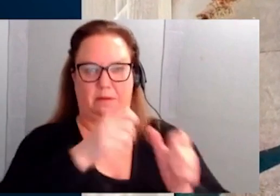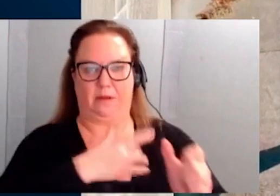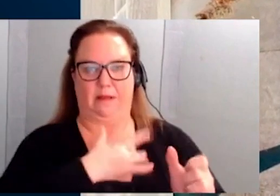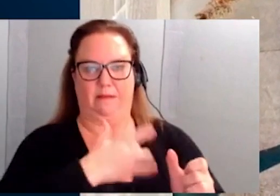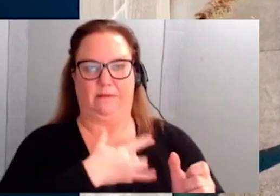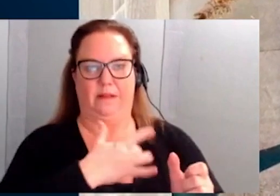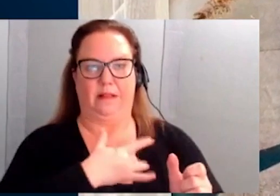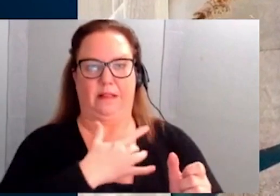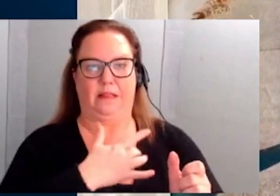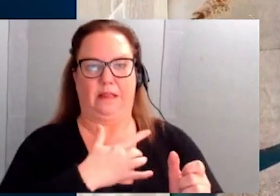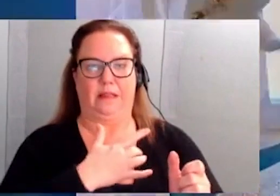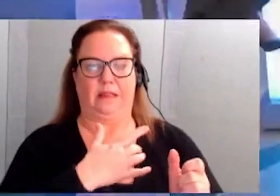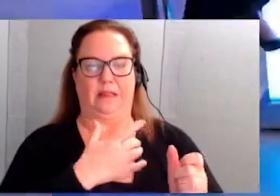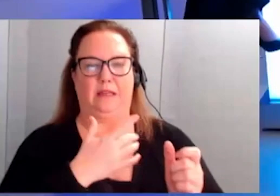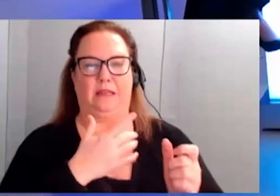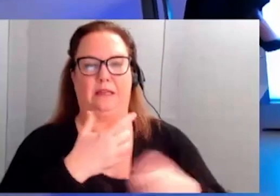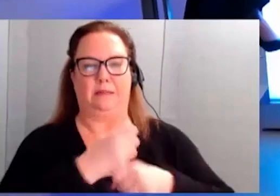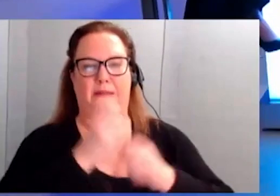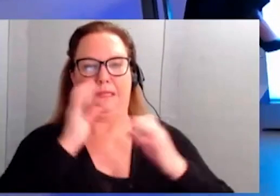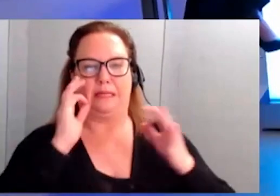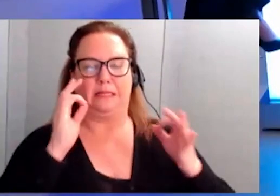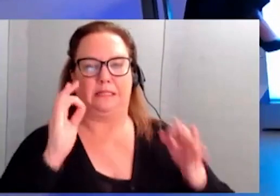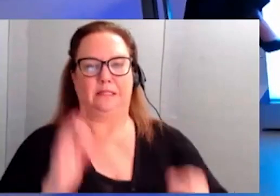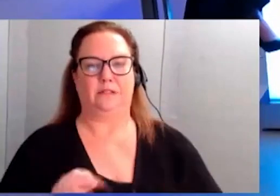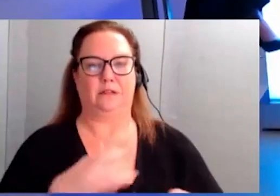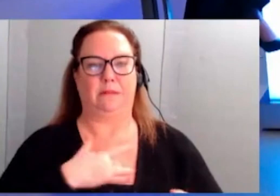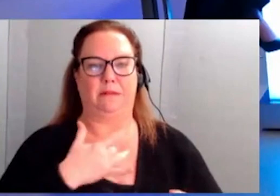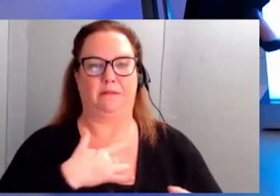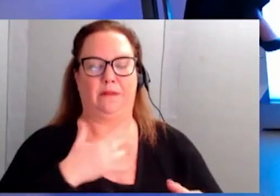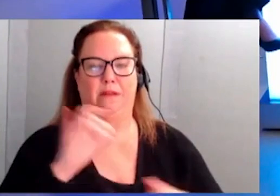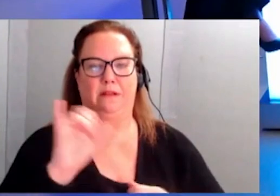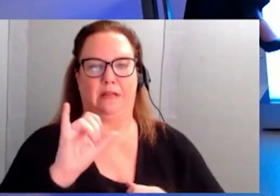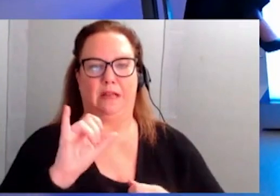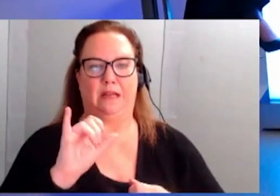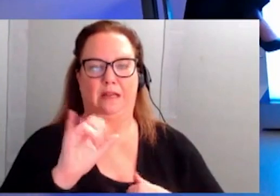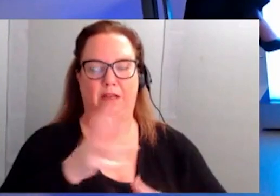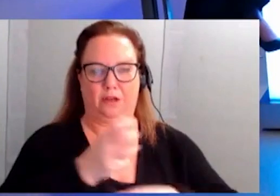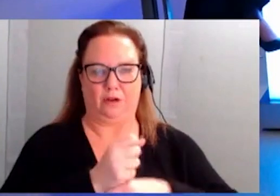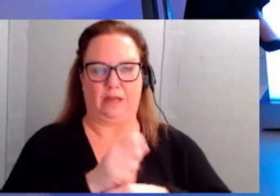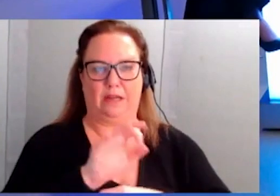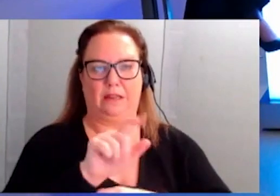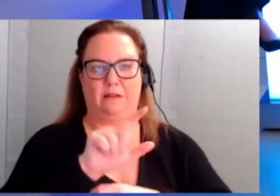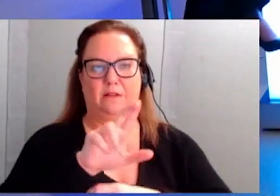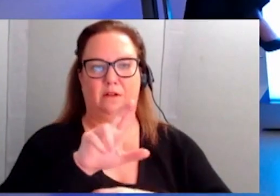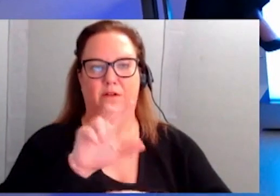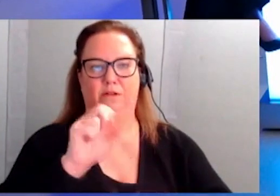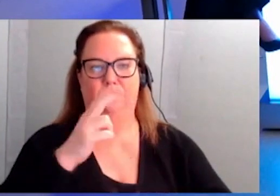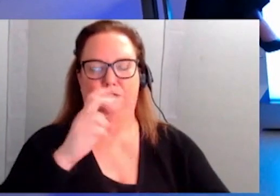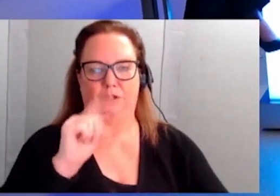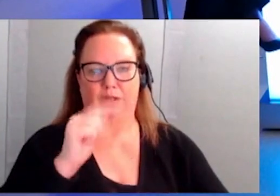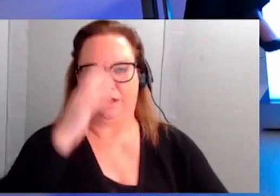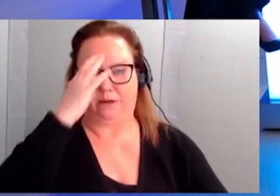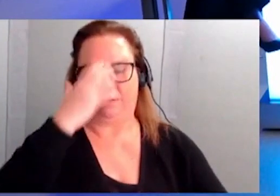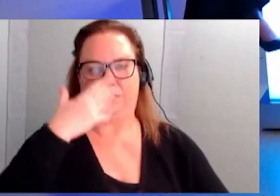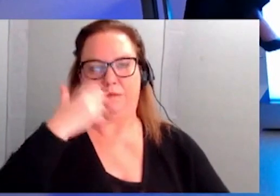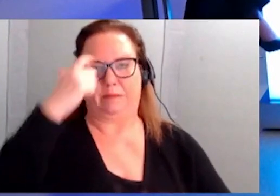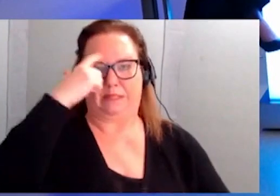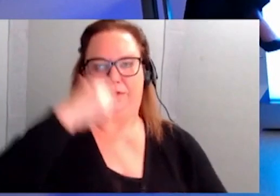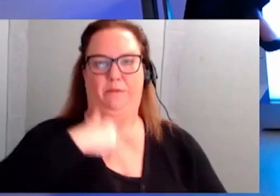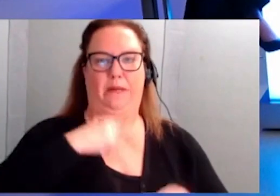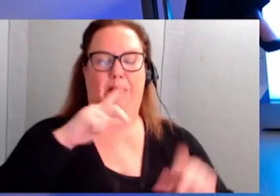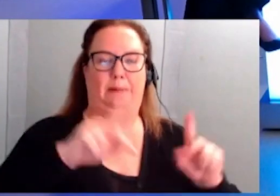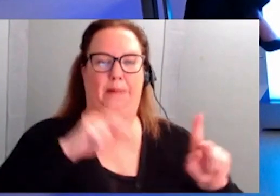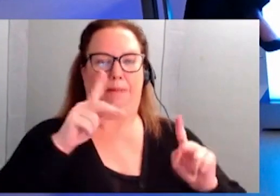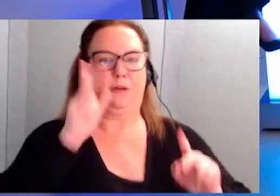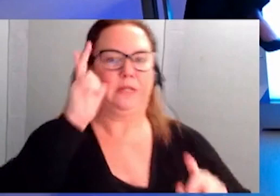on me to make that decision. Right. He made me feel like, you're getting this, and I knew that he knew what was best for me. Yes. And we're just so hoping that people hear a story like